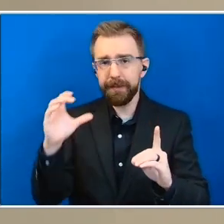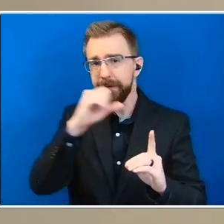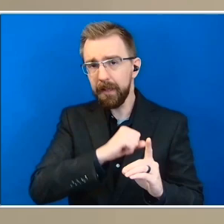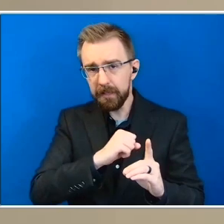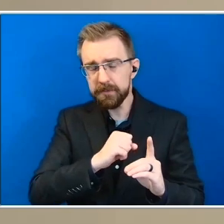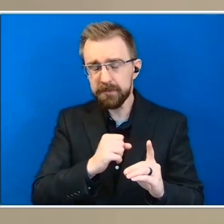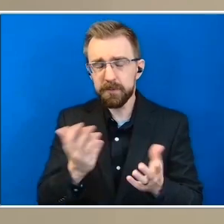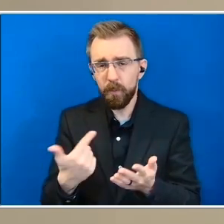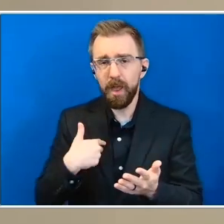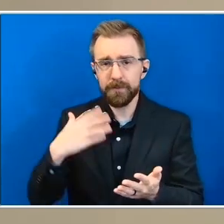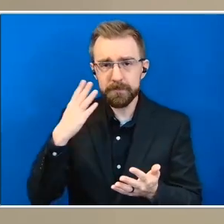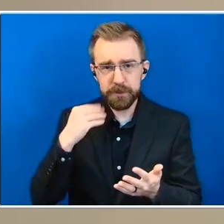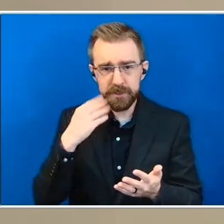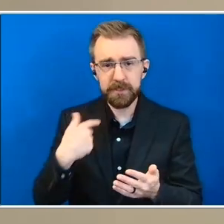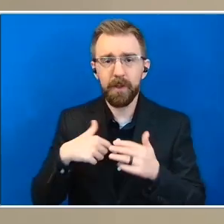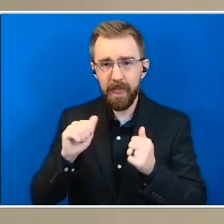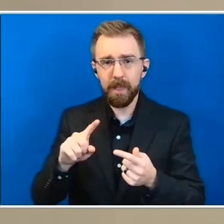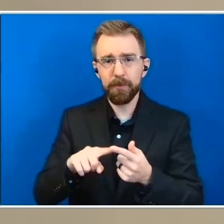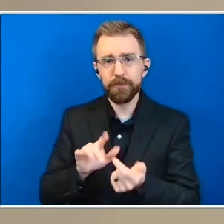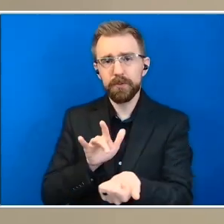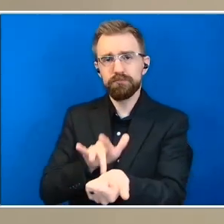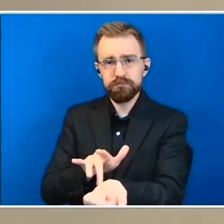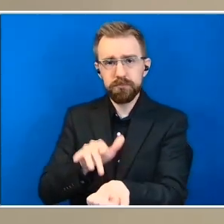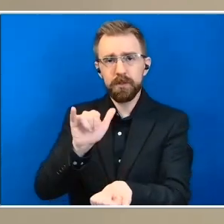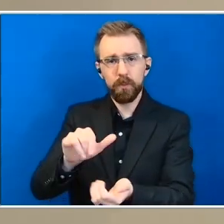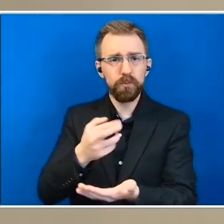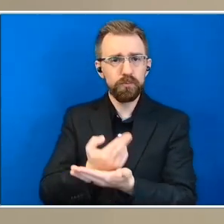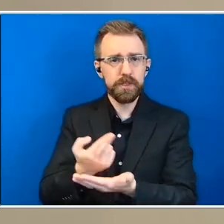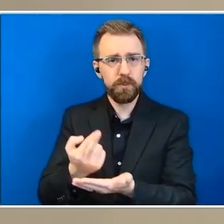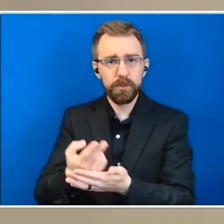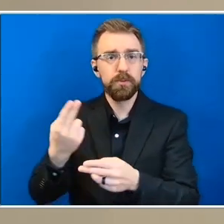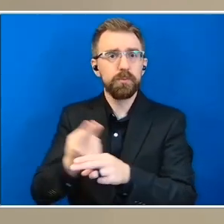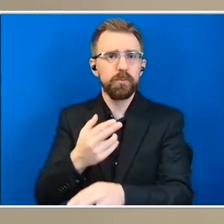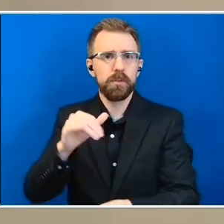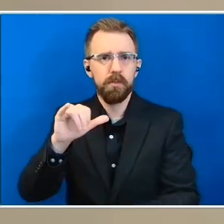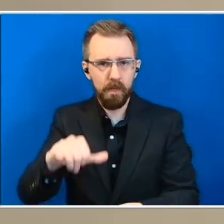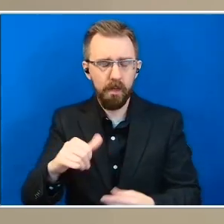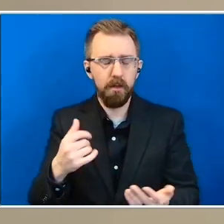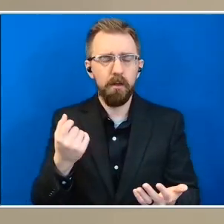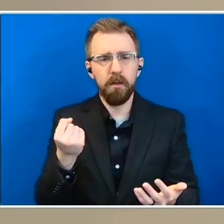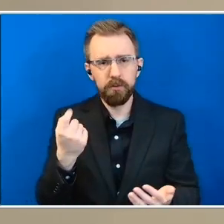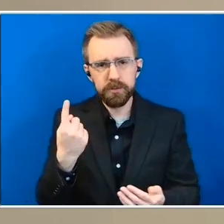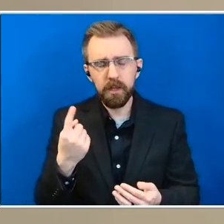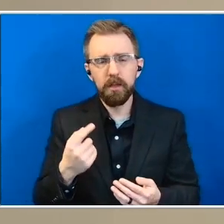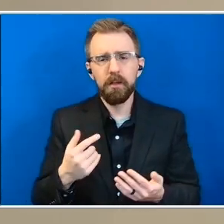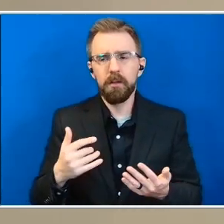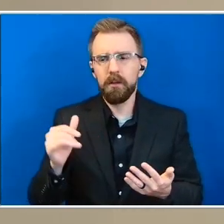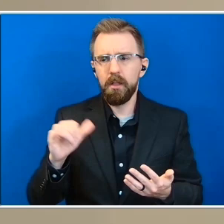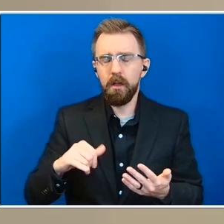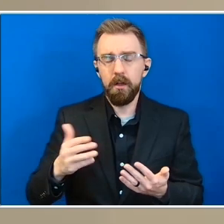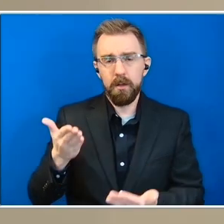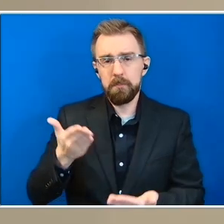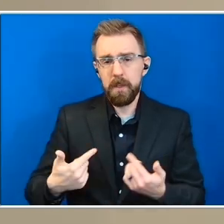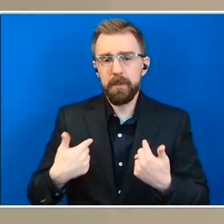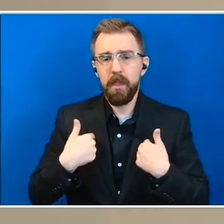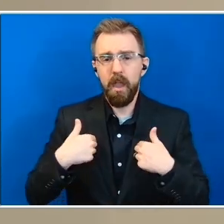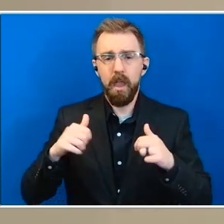that I was able to tap into these resources and understand that maybe I could